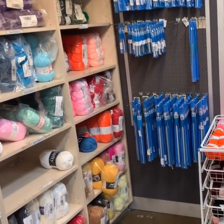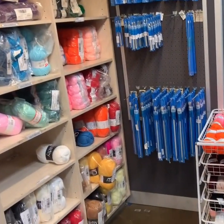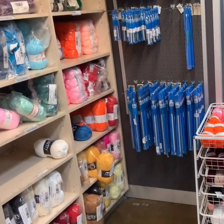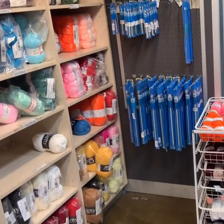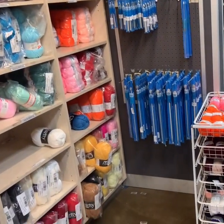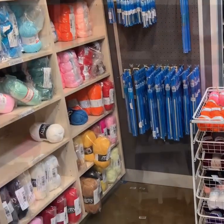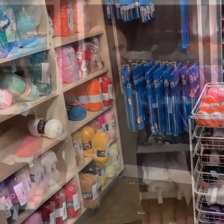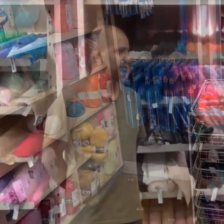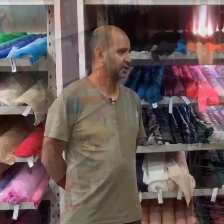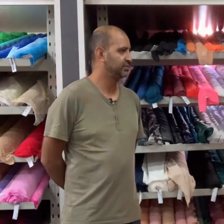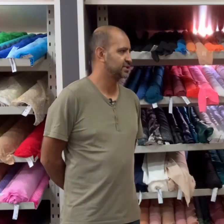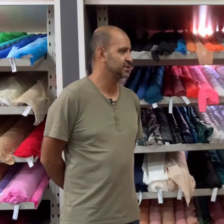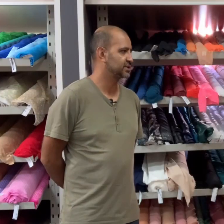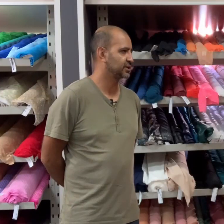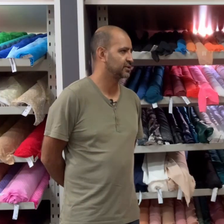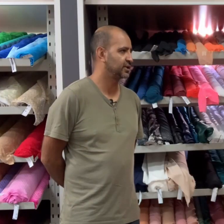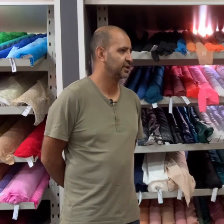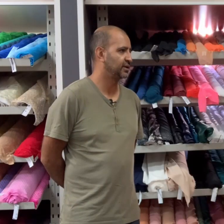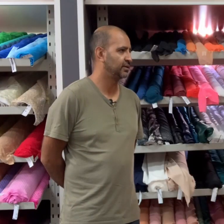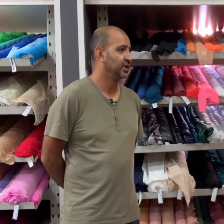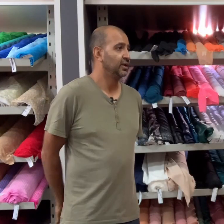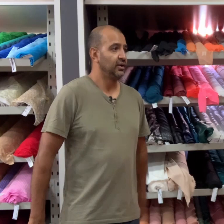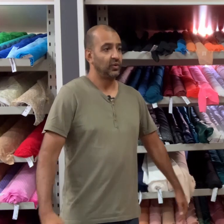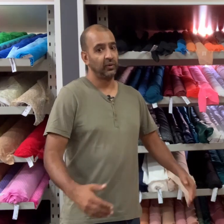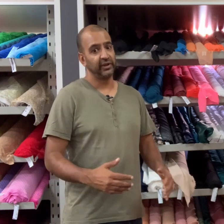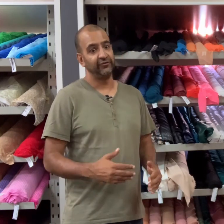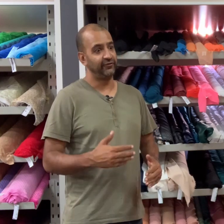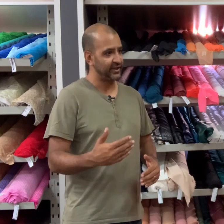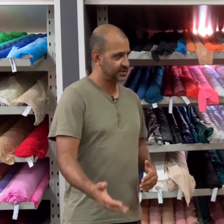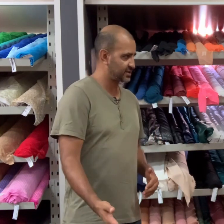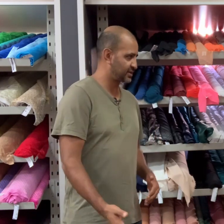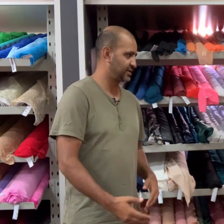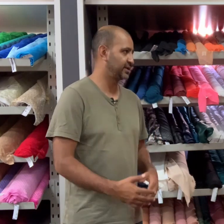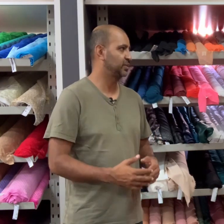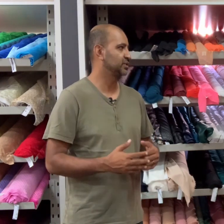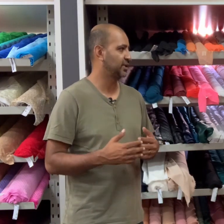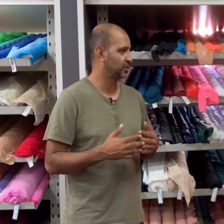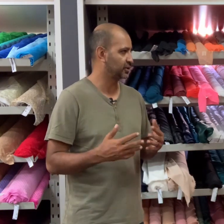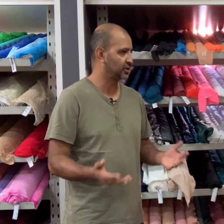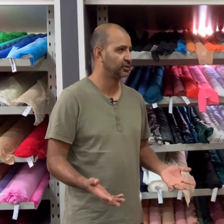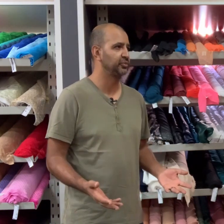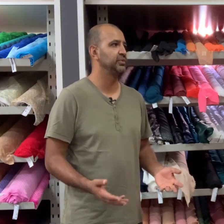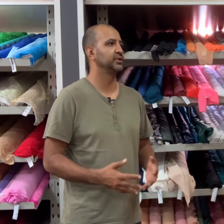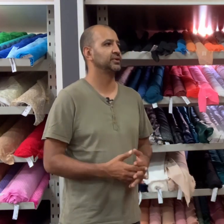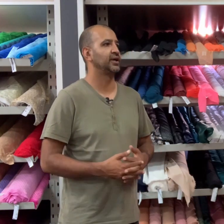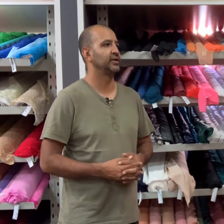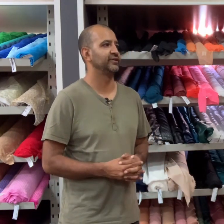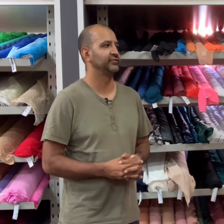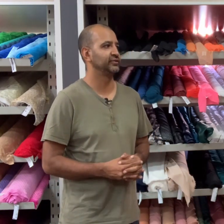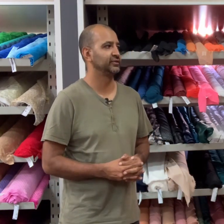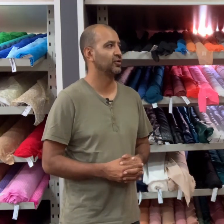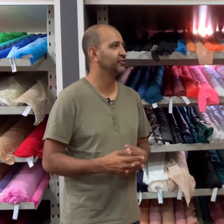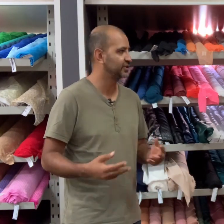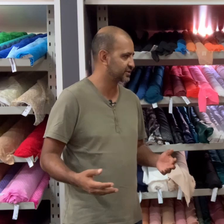definite uptick within business. All events and that were on hold, people now